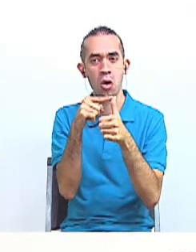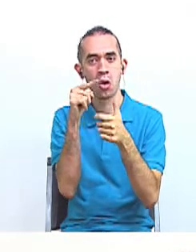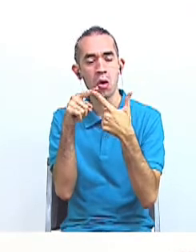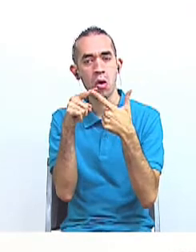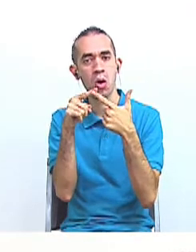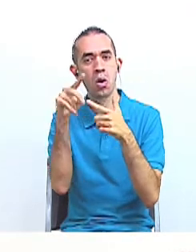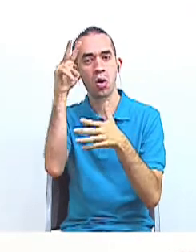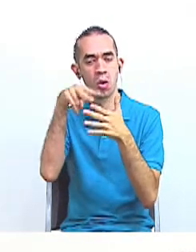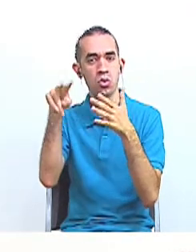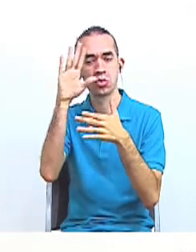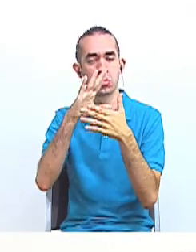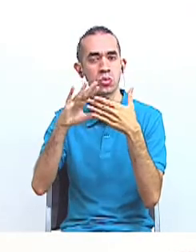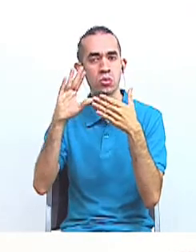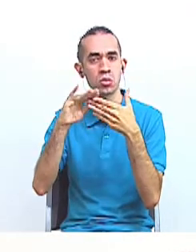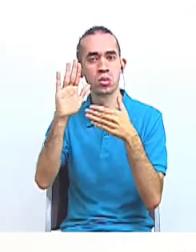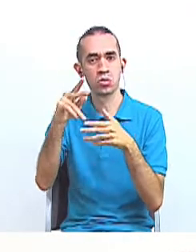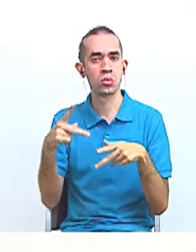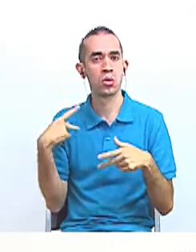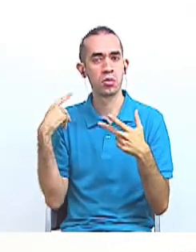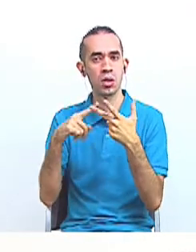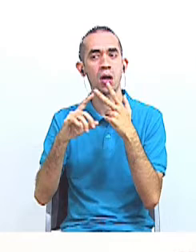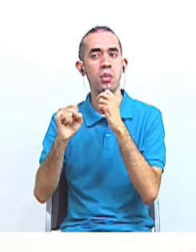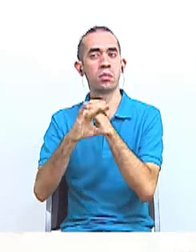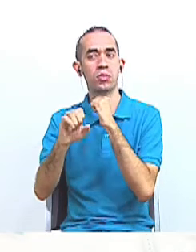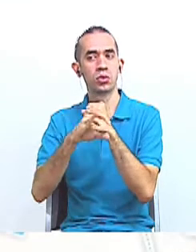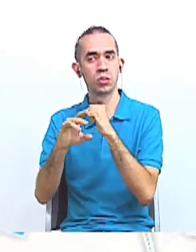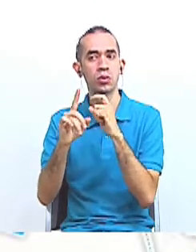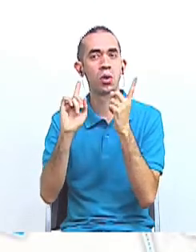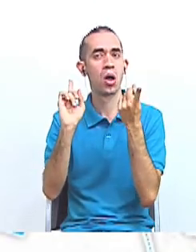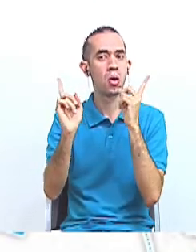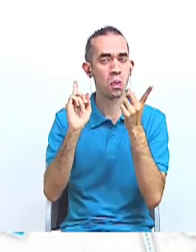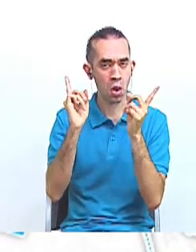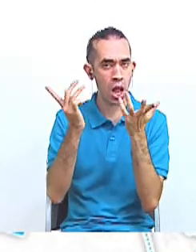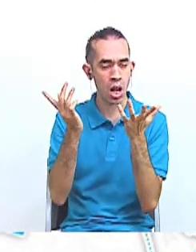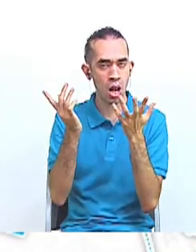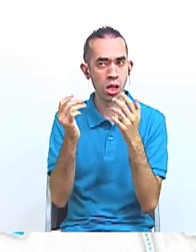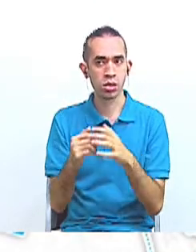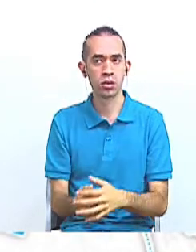biography, or is it an advertisement? What type of text is that?